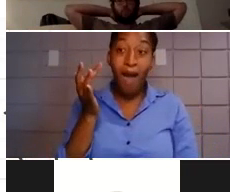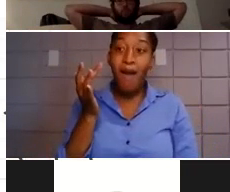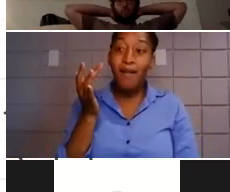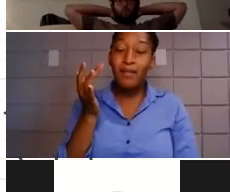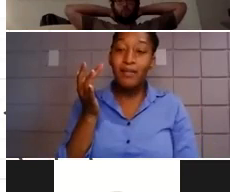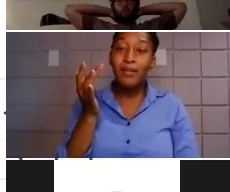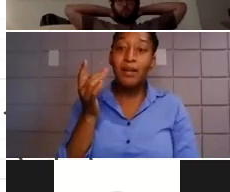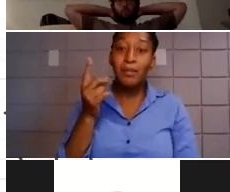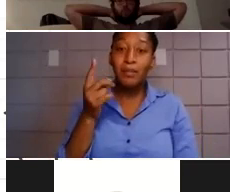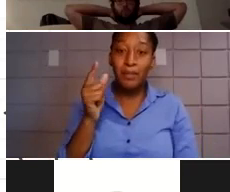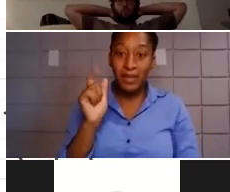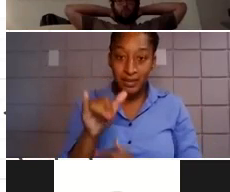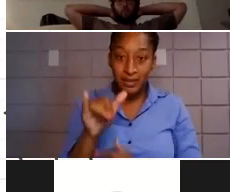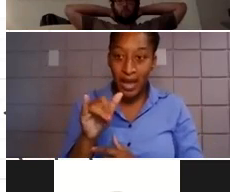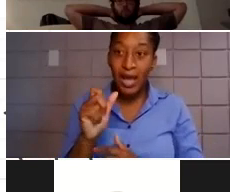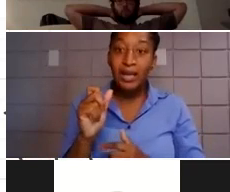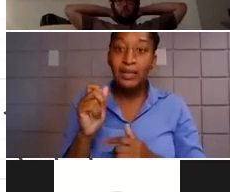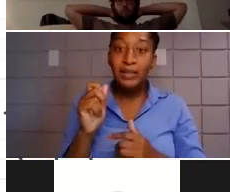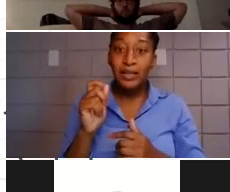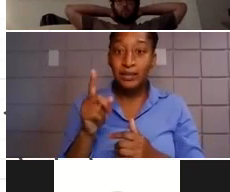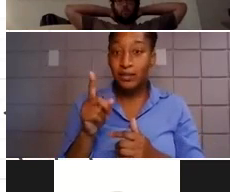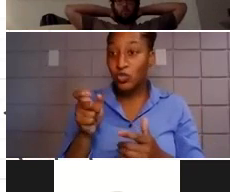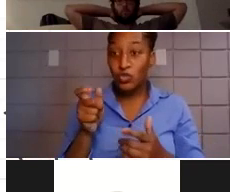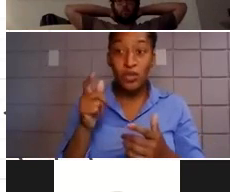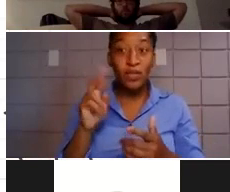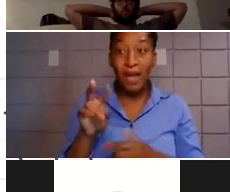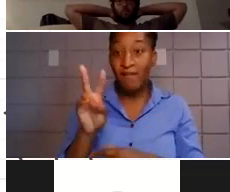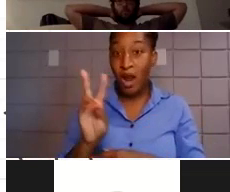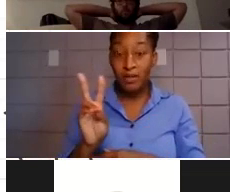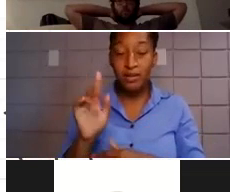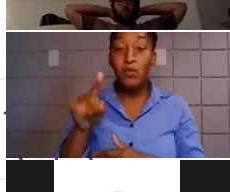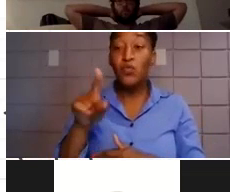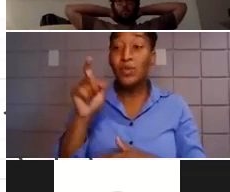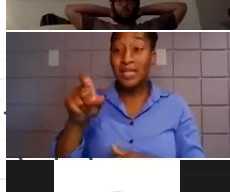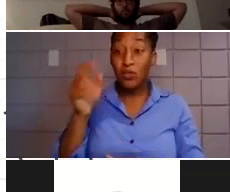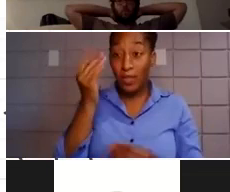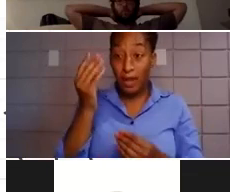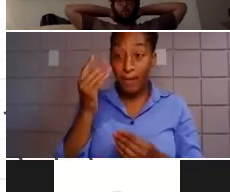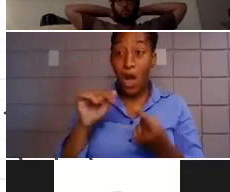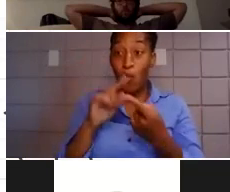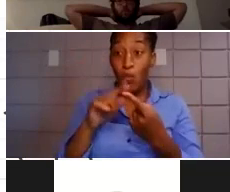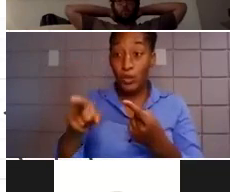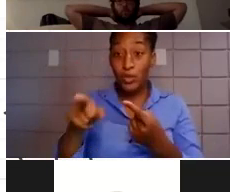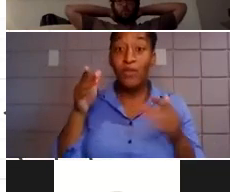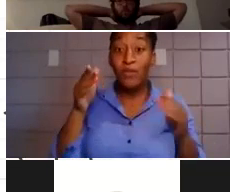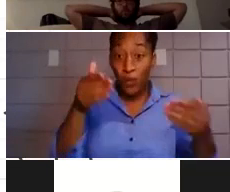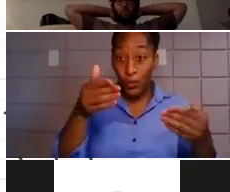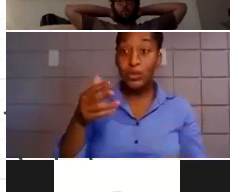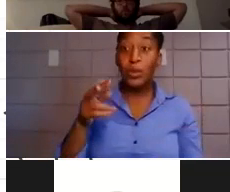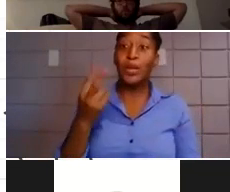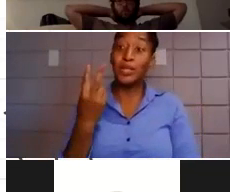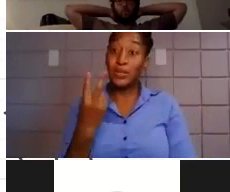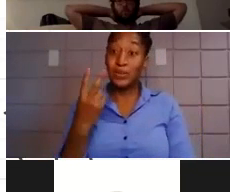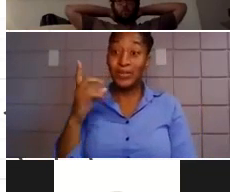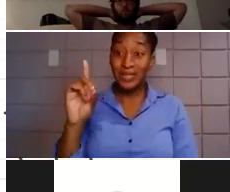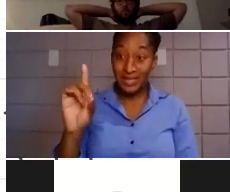projectile. Okay. So on Monday, we're going to continue looking at 2D motion, and we'll